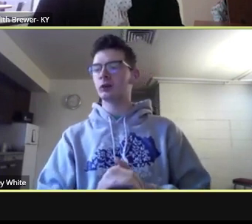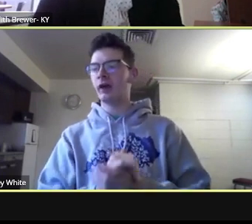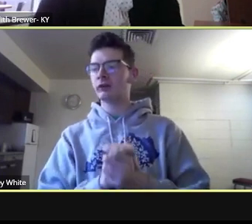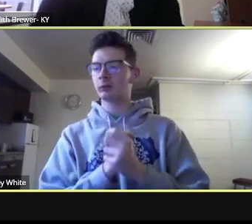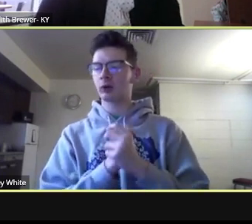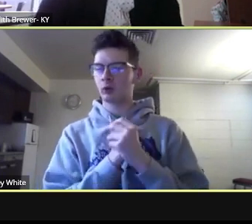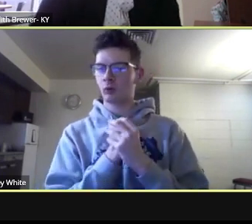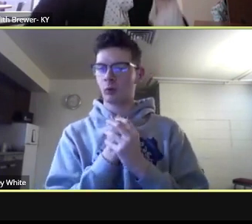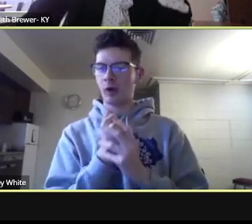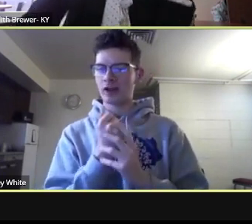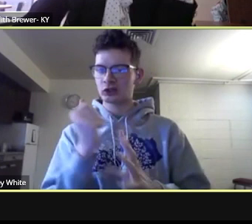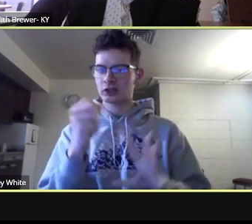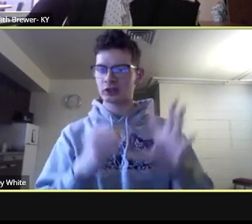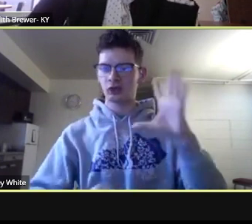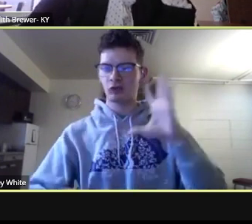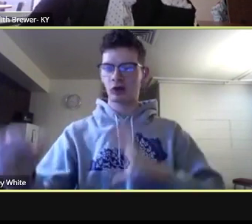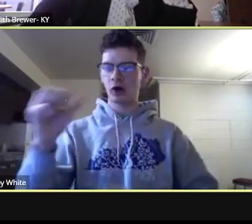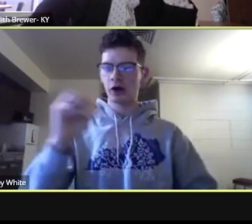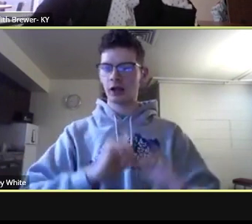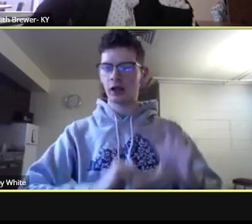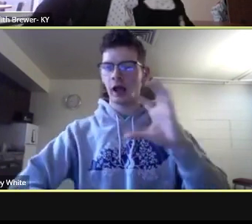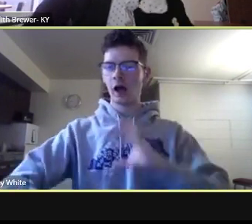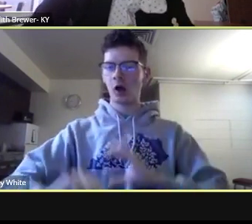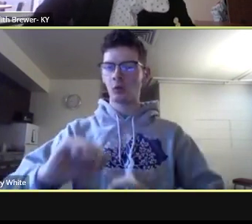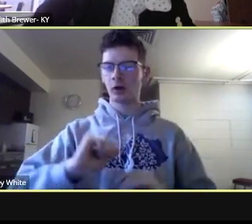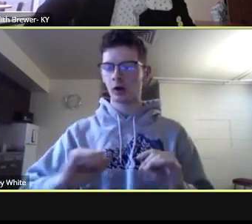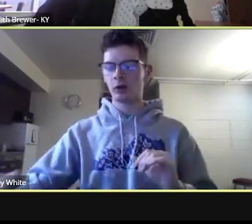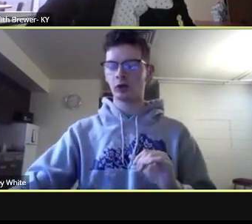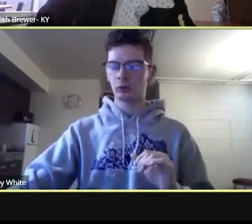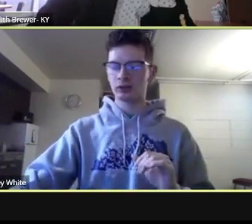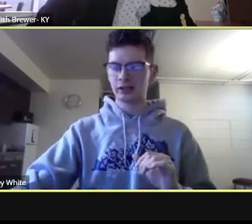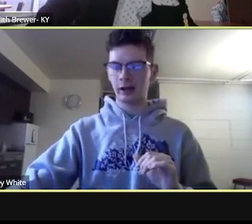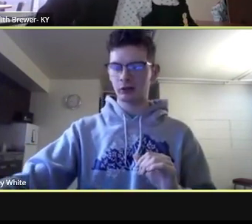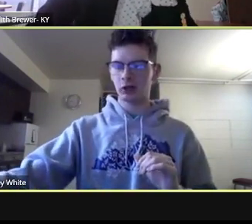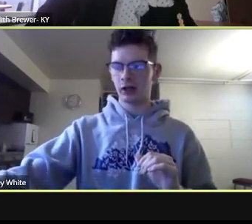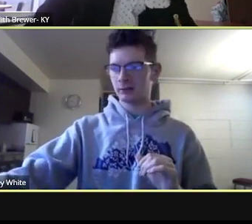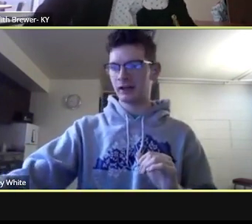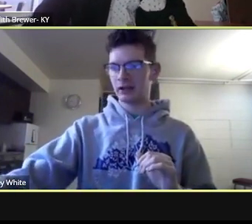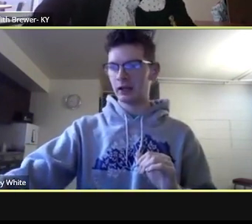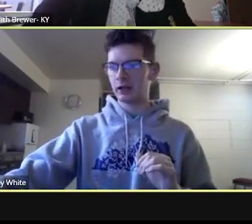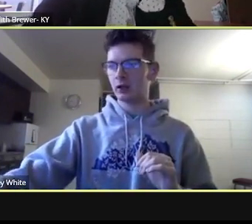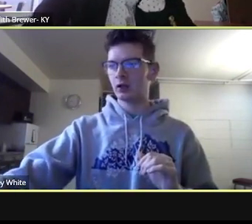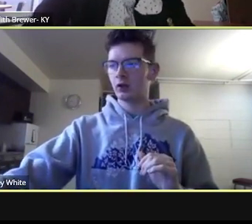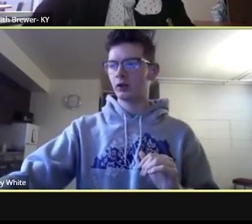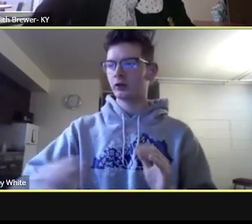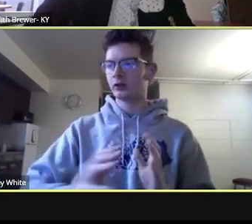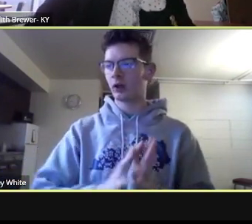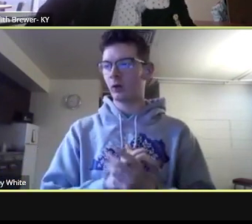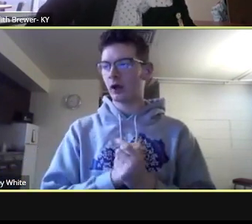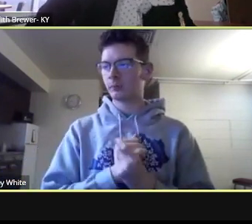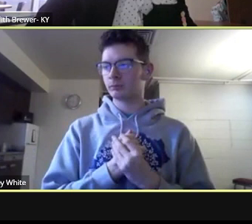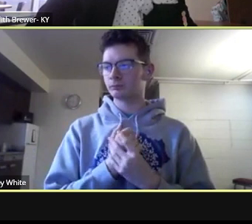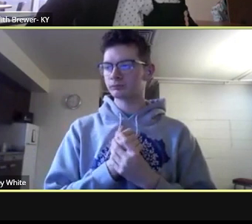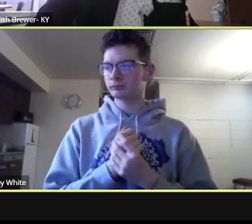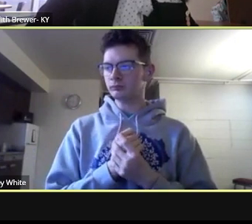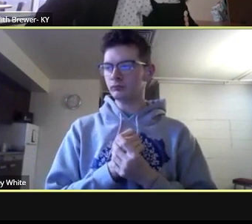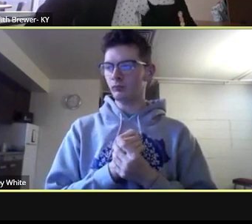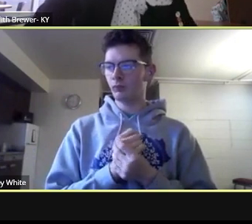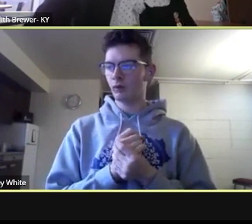which we do have some questions regarding how we are going to establish our next meeting date.